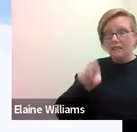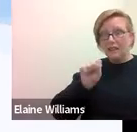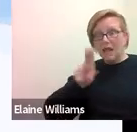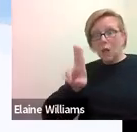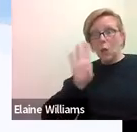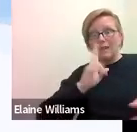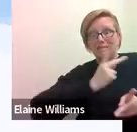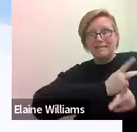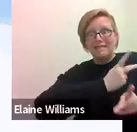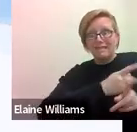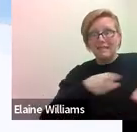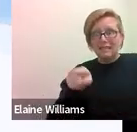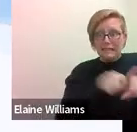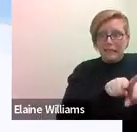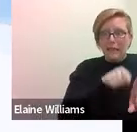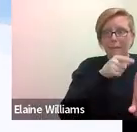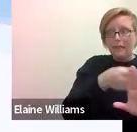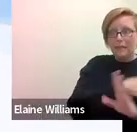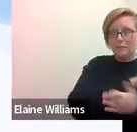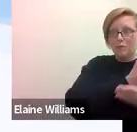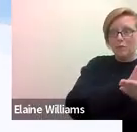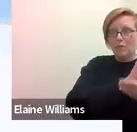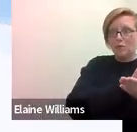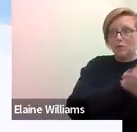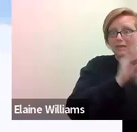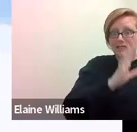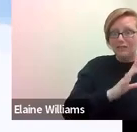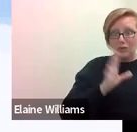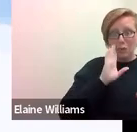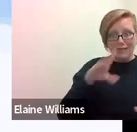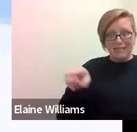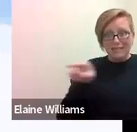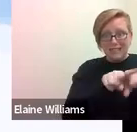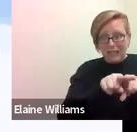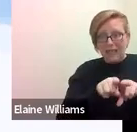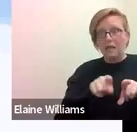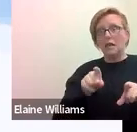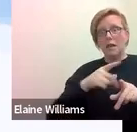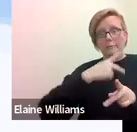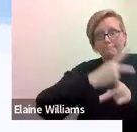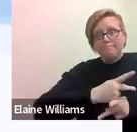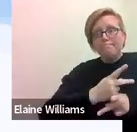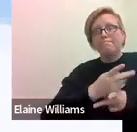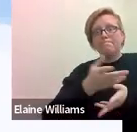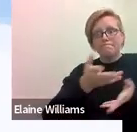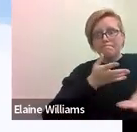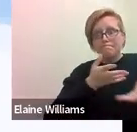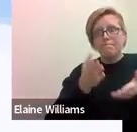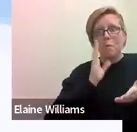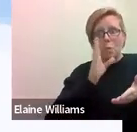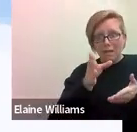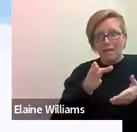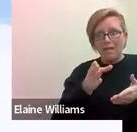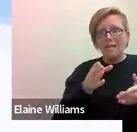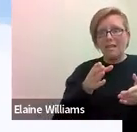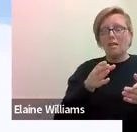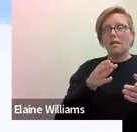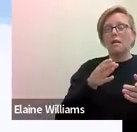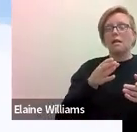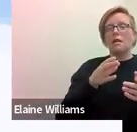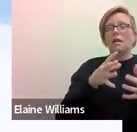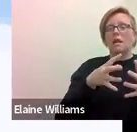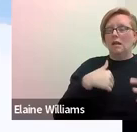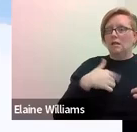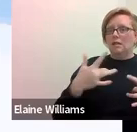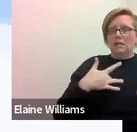teacher did. And so I wasn't really going to send him. And one of the things that happened in my district, which I thought was really amazing,